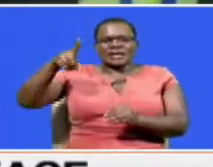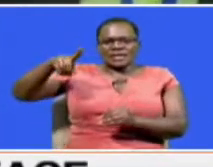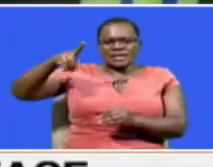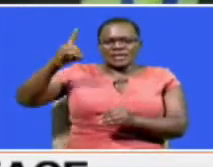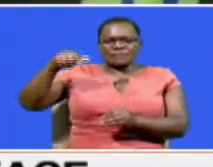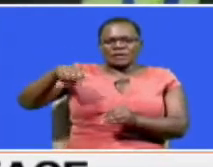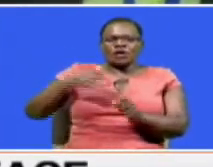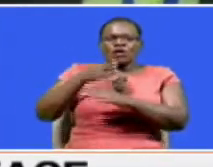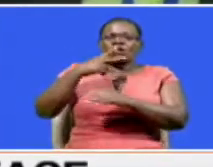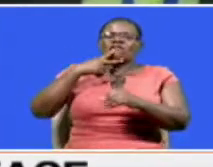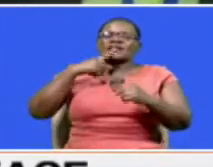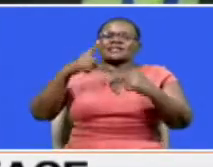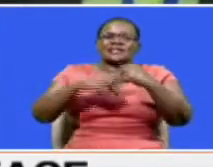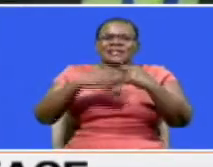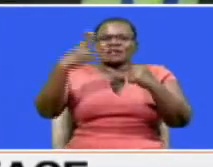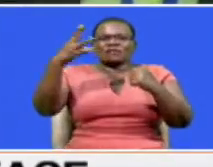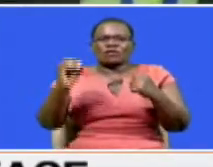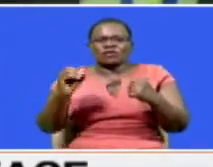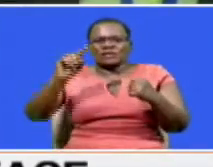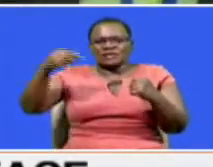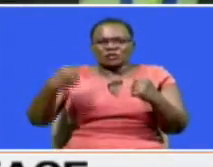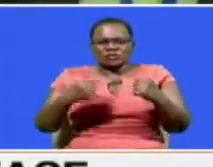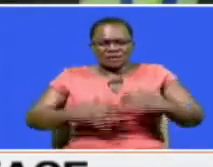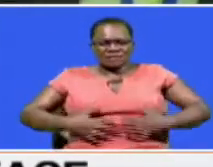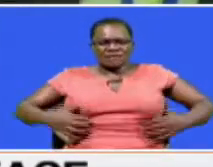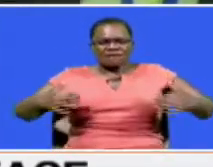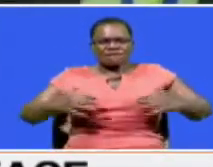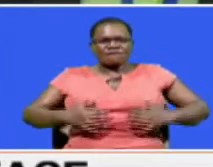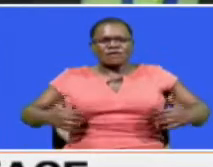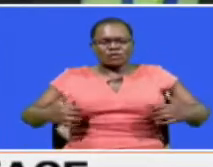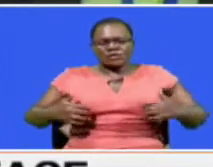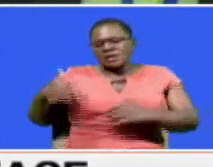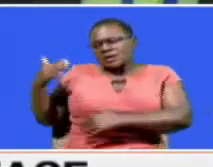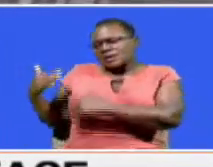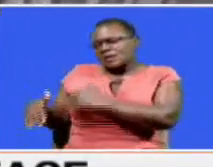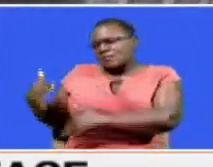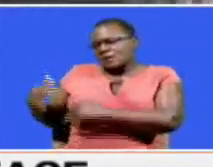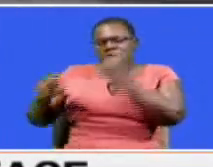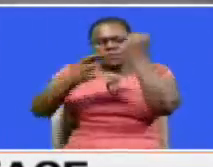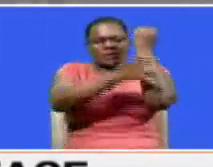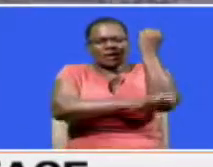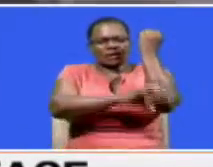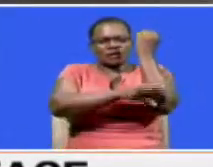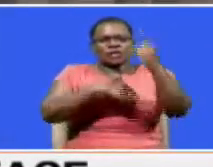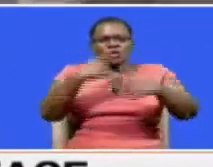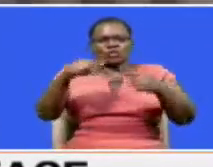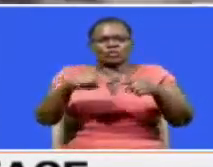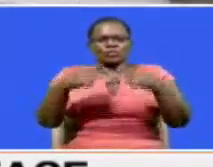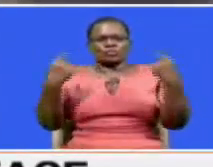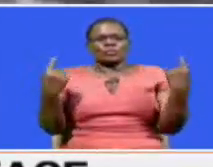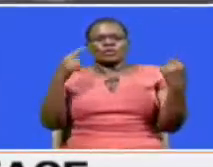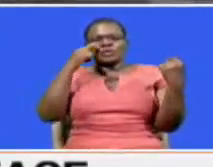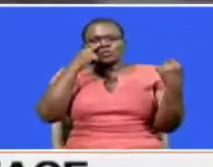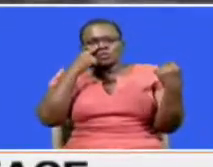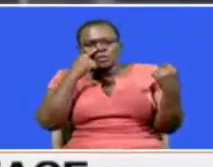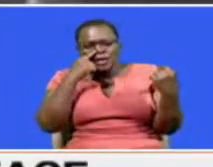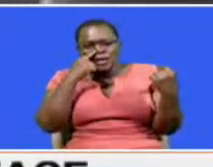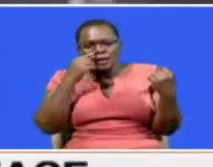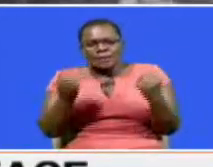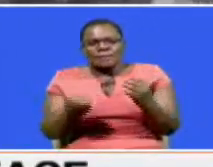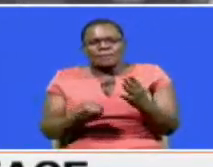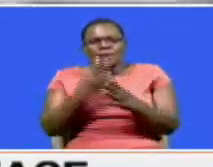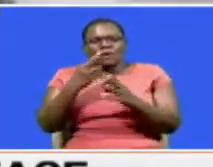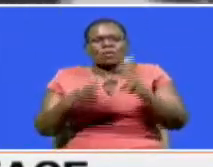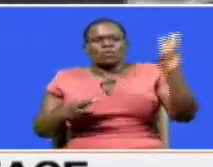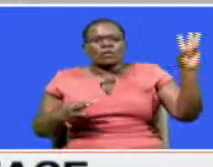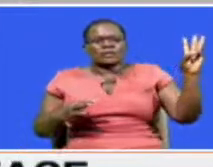over 640,000 have sought refuge in neighboring countries. The ongoing conflict in Sudan has spread to the